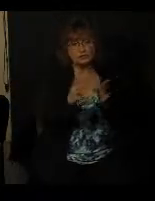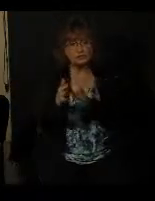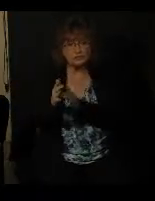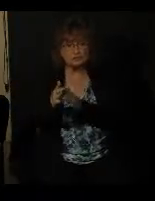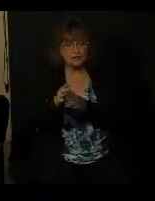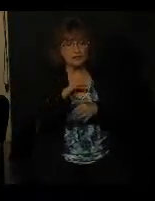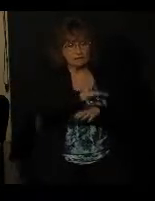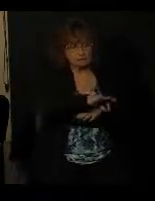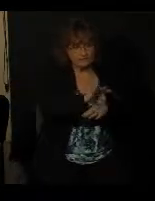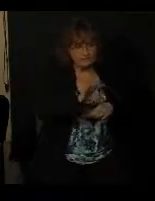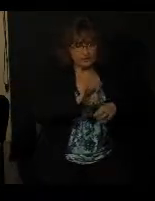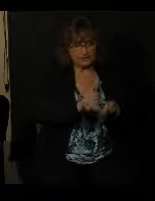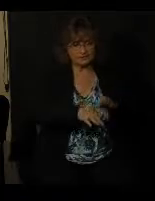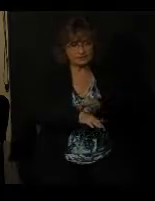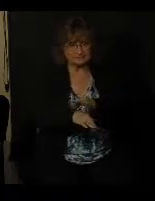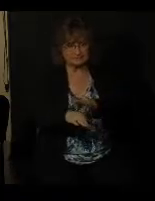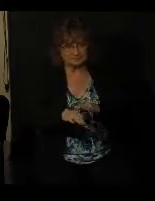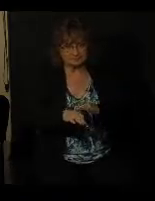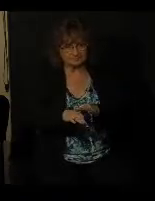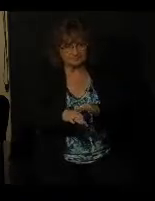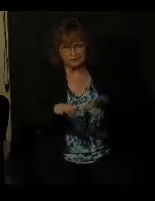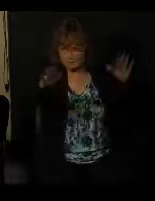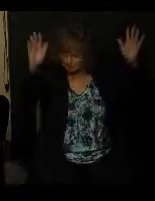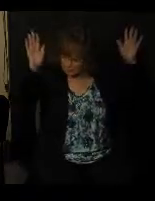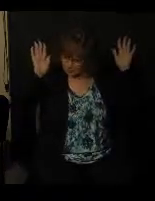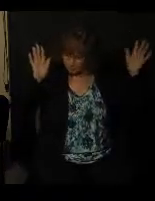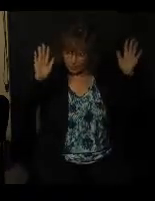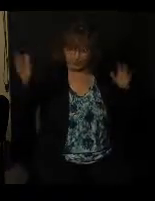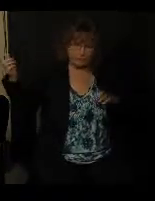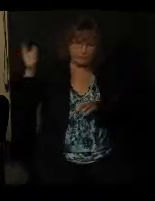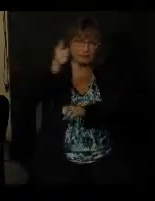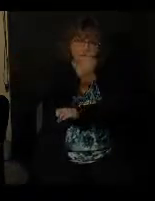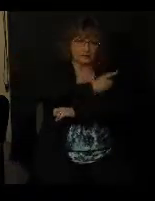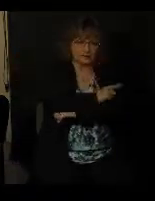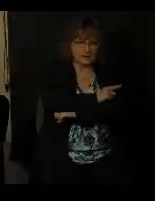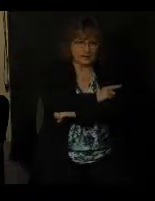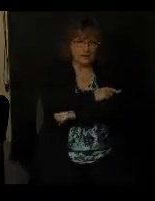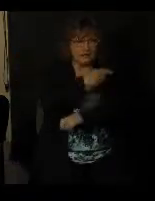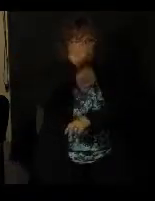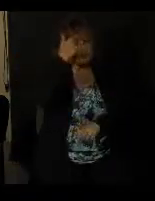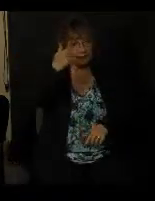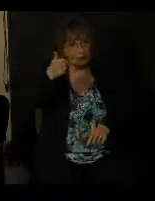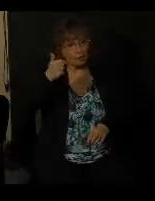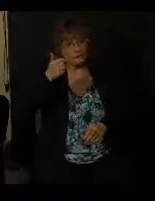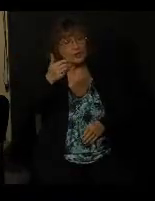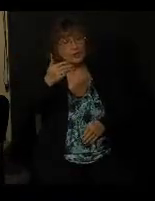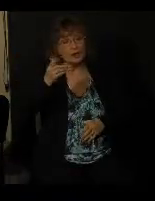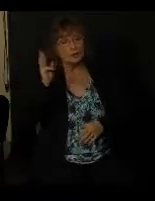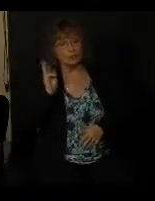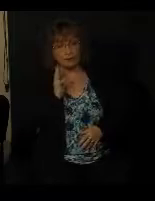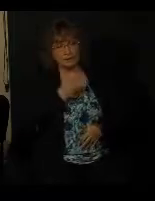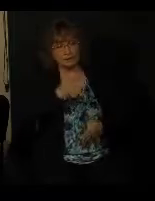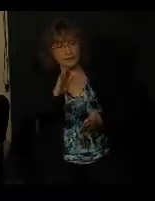But somebody somewhere shared the gospel. Somebody